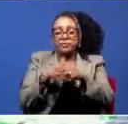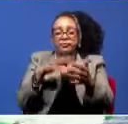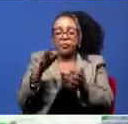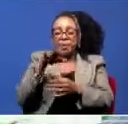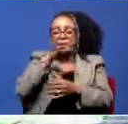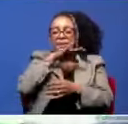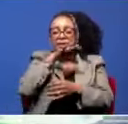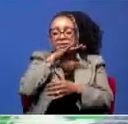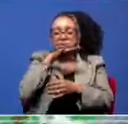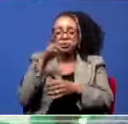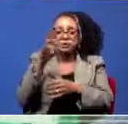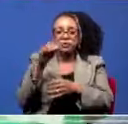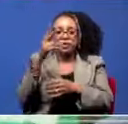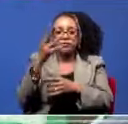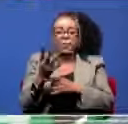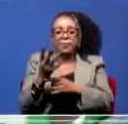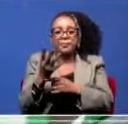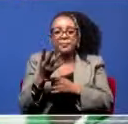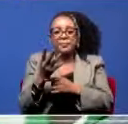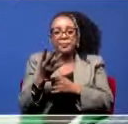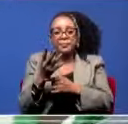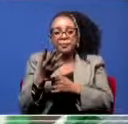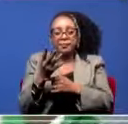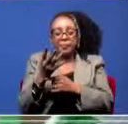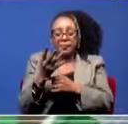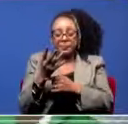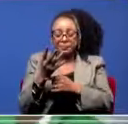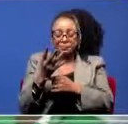mwaka 2022.